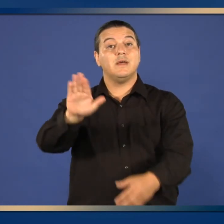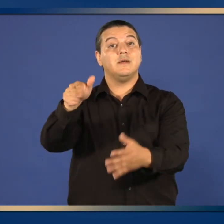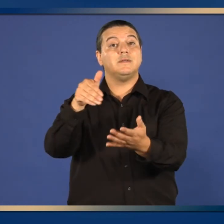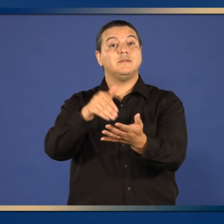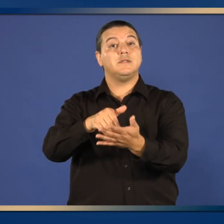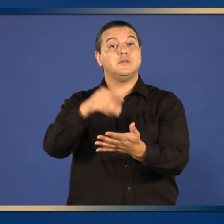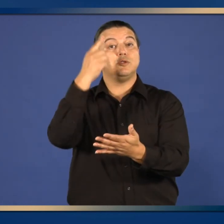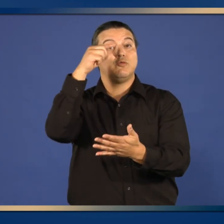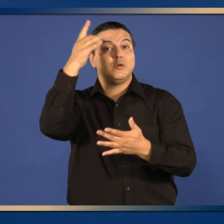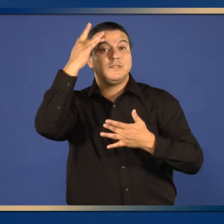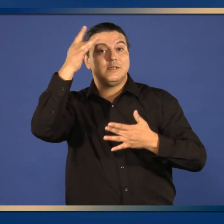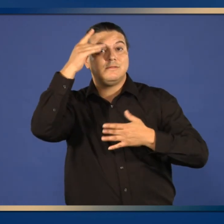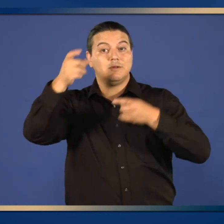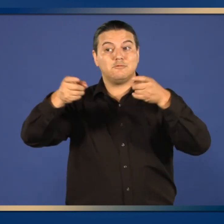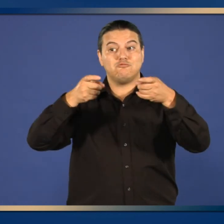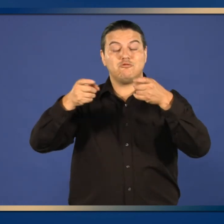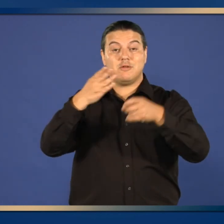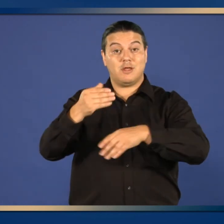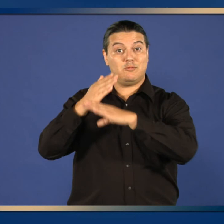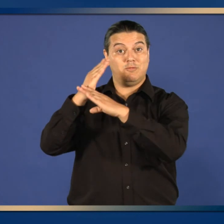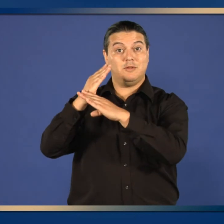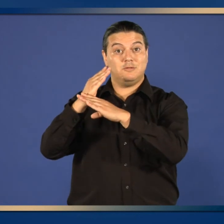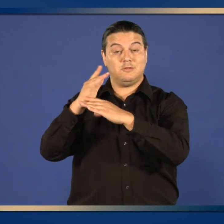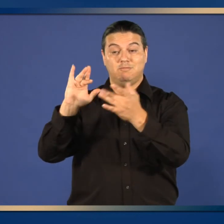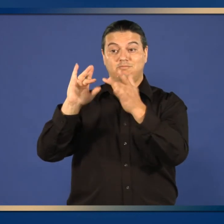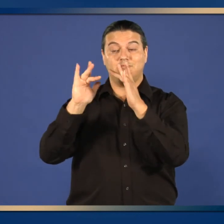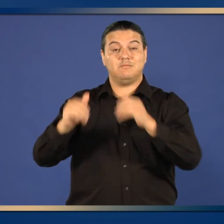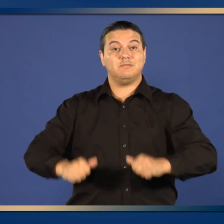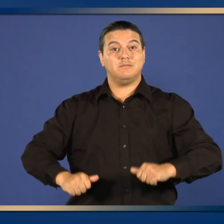Centers for Disease Control and Prevention website,